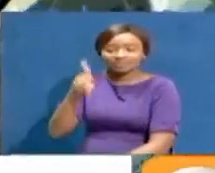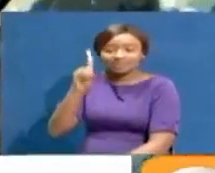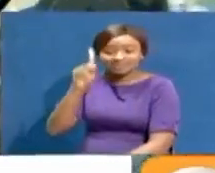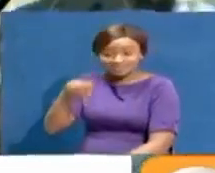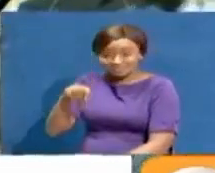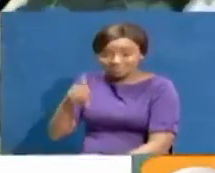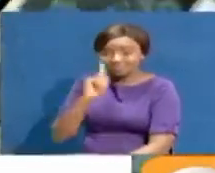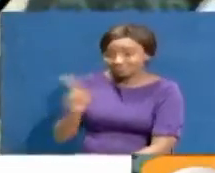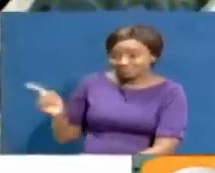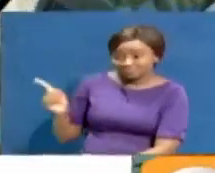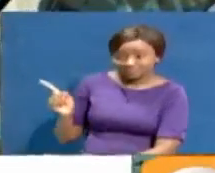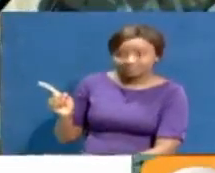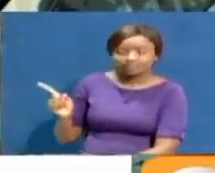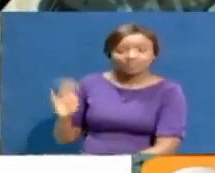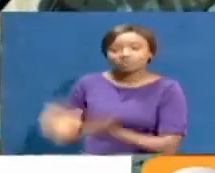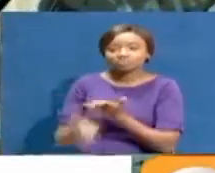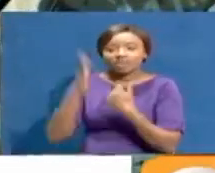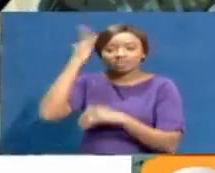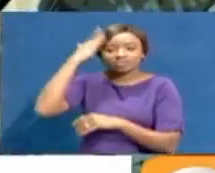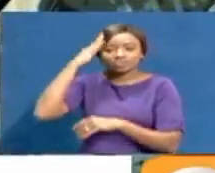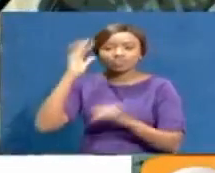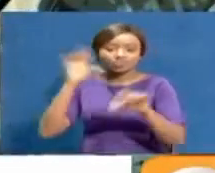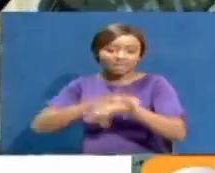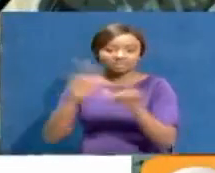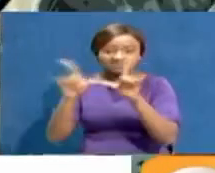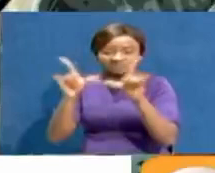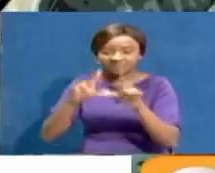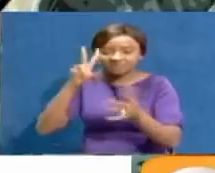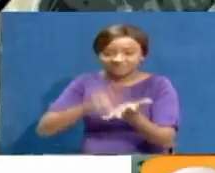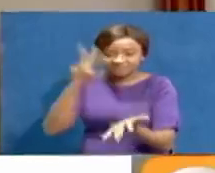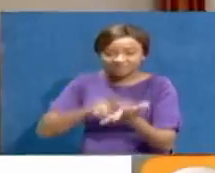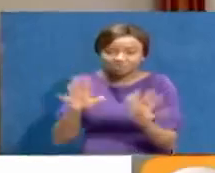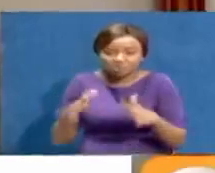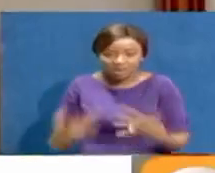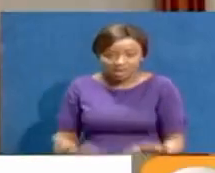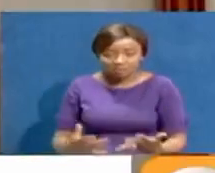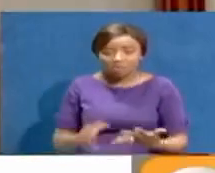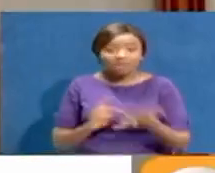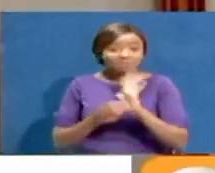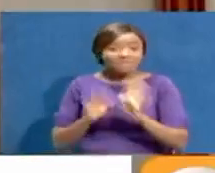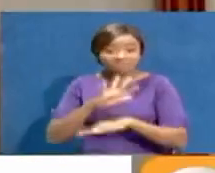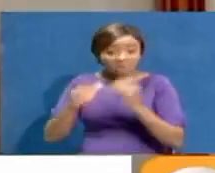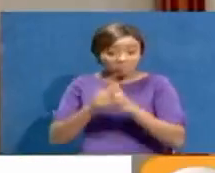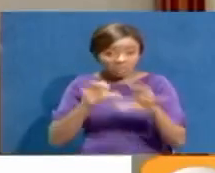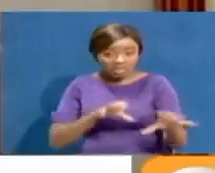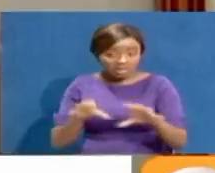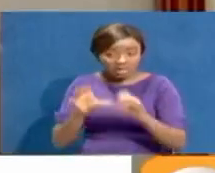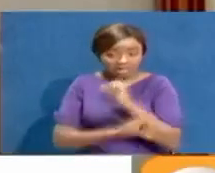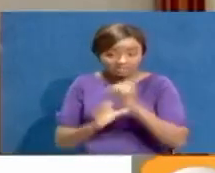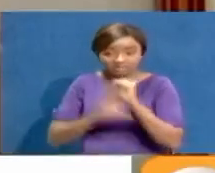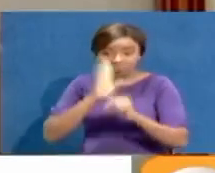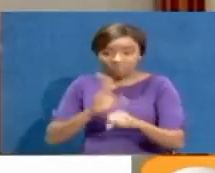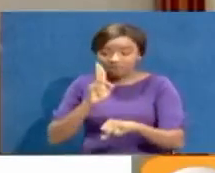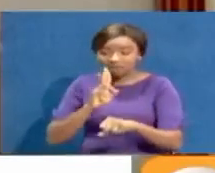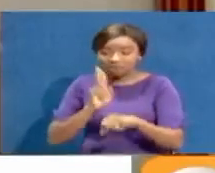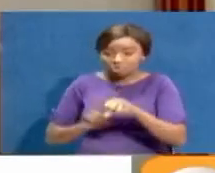www.globalhaven.org, for COVID-19 test results and vaccine certificates verification. We cannot do this at the expense of the entire country. We would rather urge